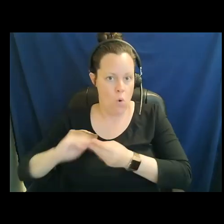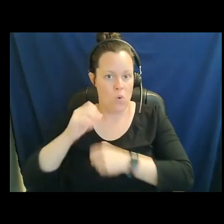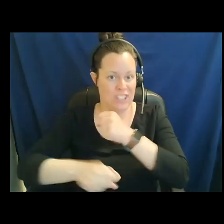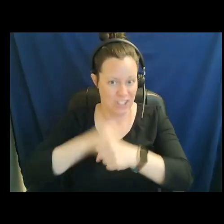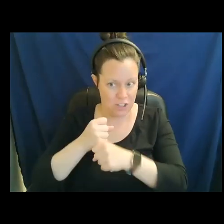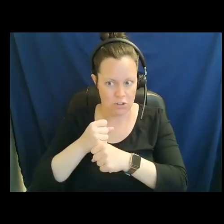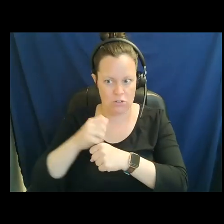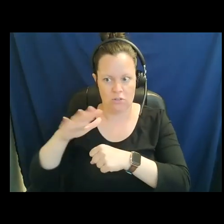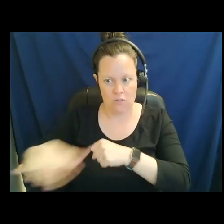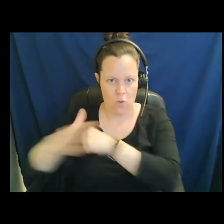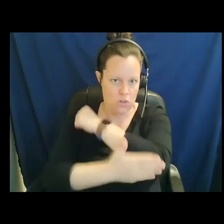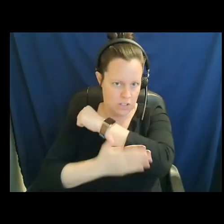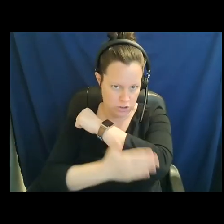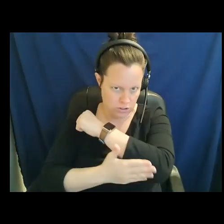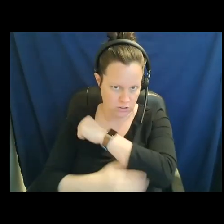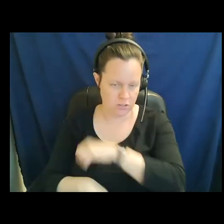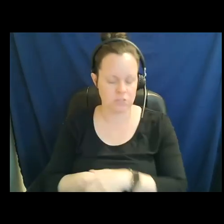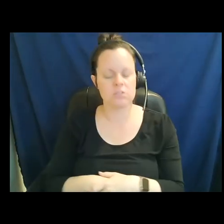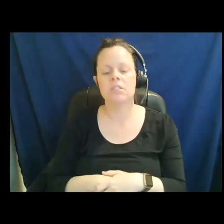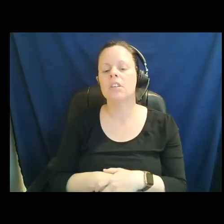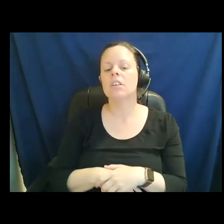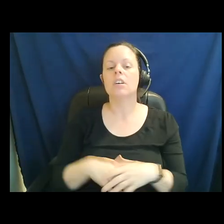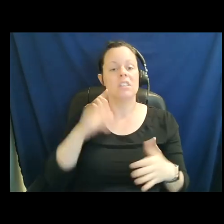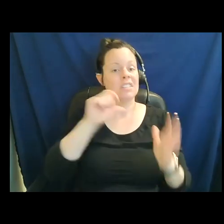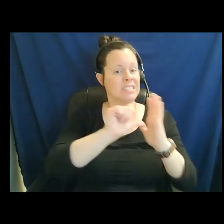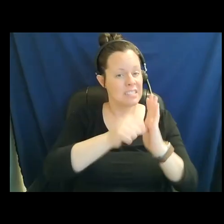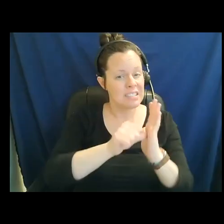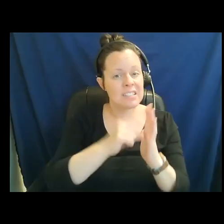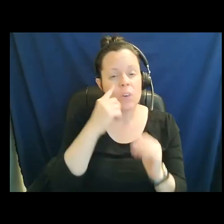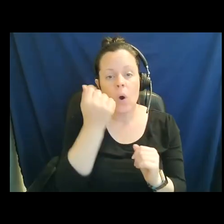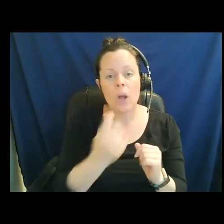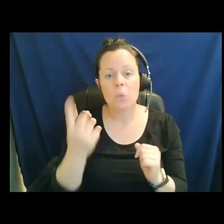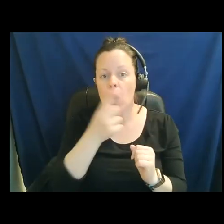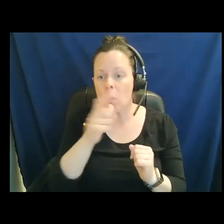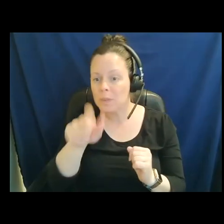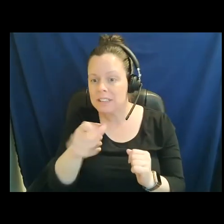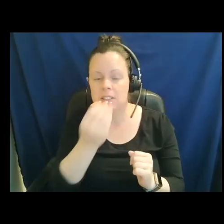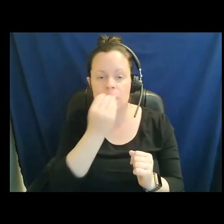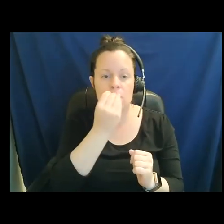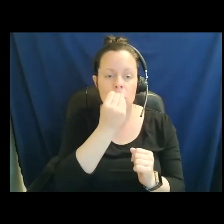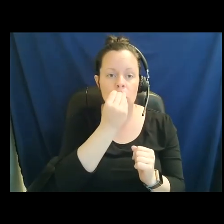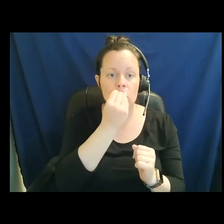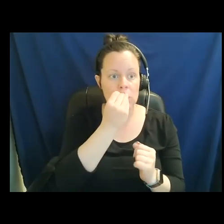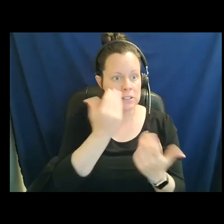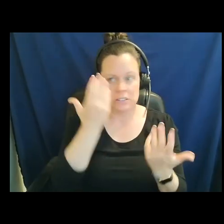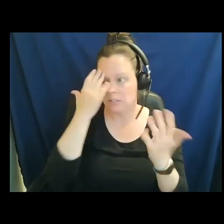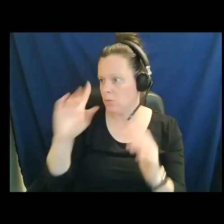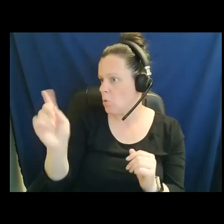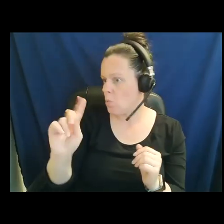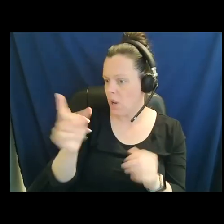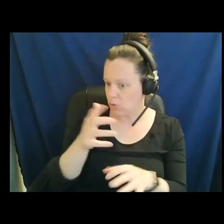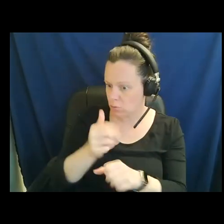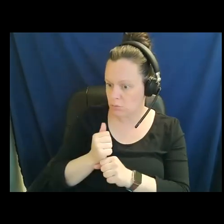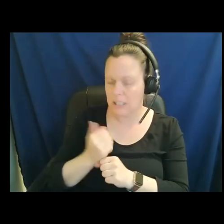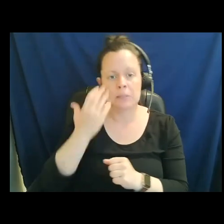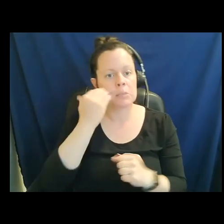I always want to emphasize that for anyone out there who needs food and doesn't know where to turn, because there are so many